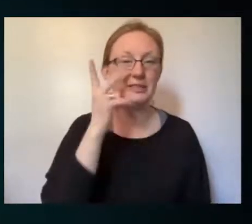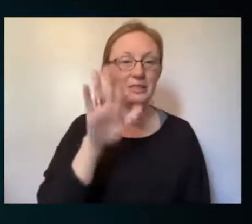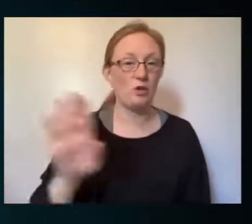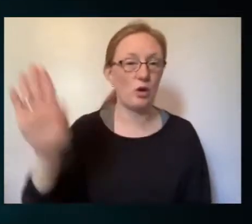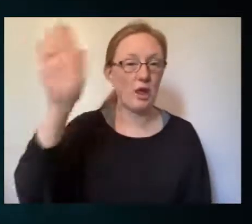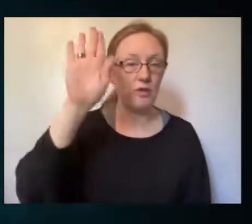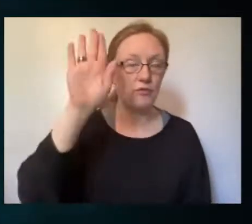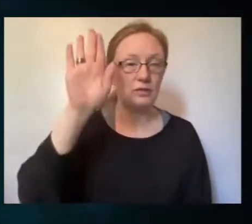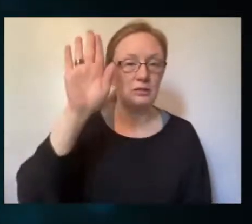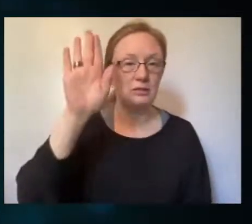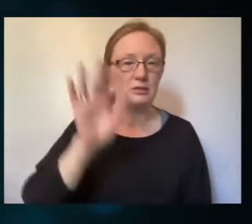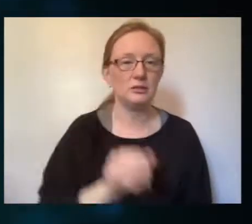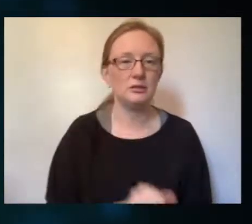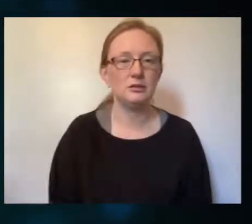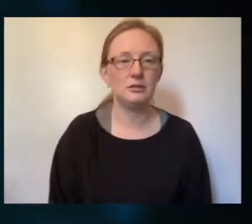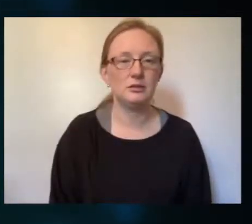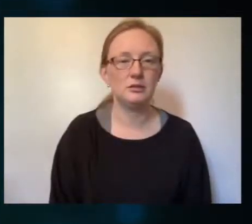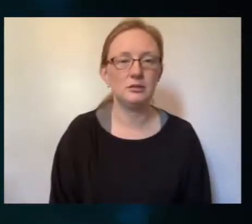offer something.